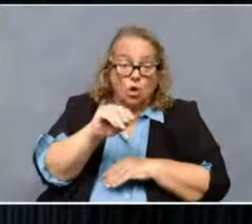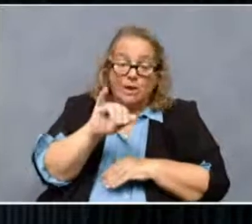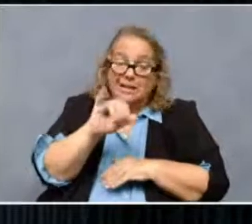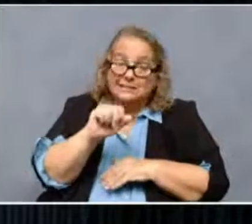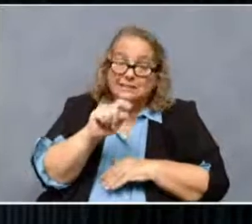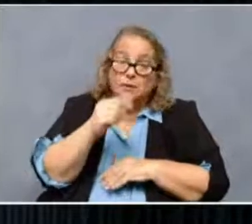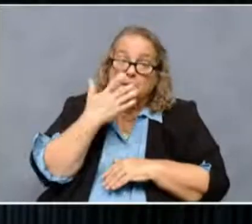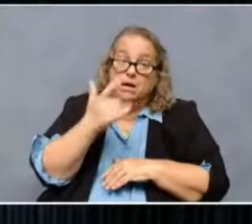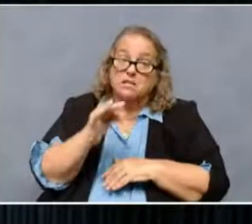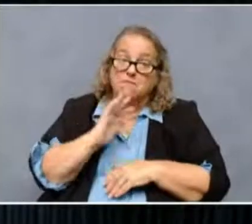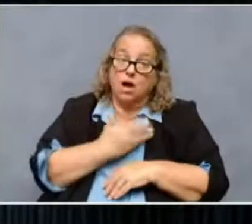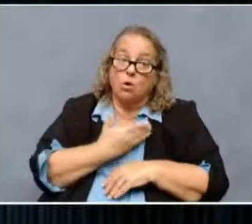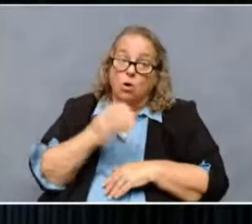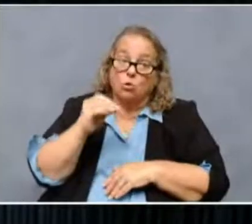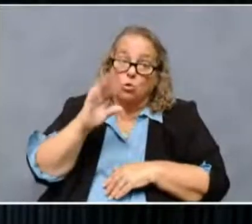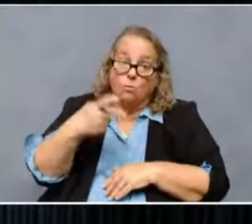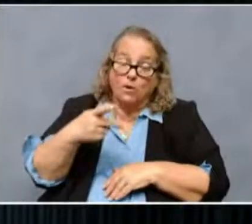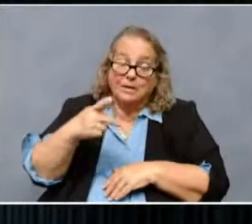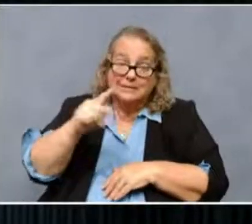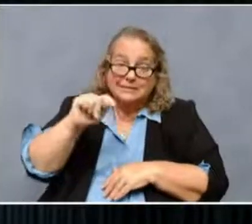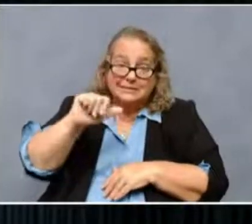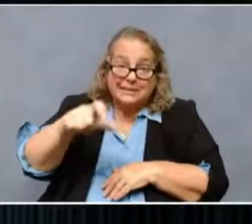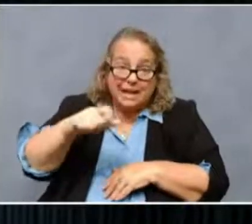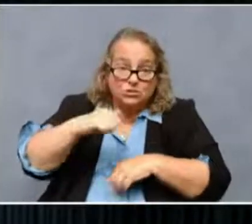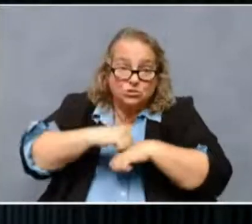corporate tax structure or incentives?